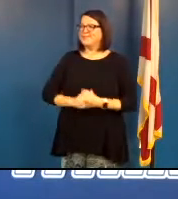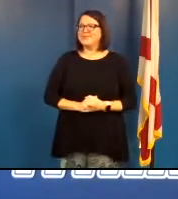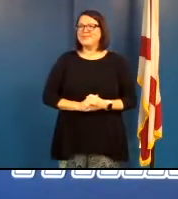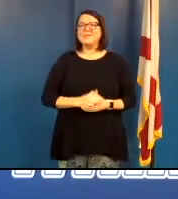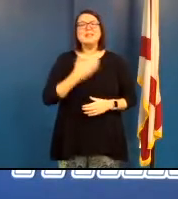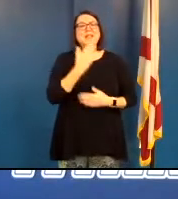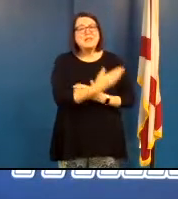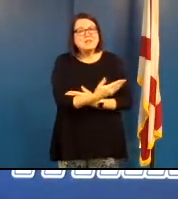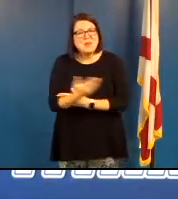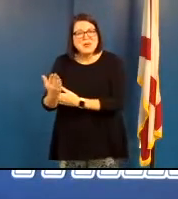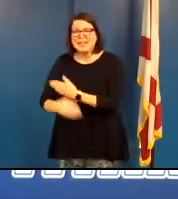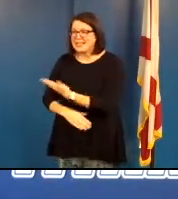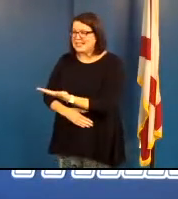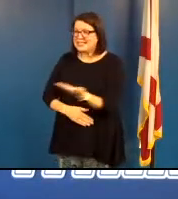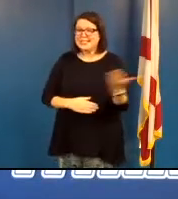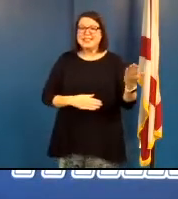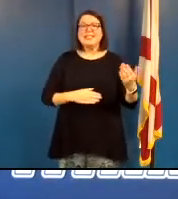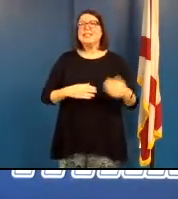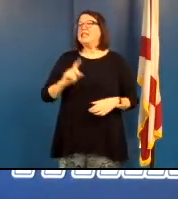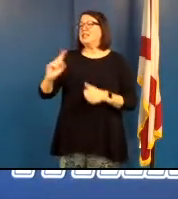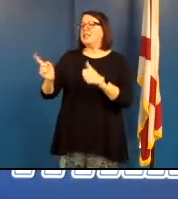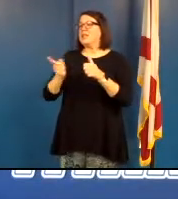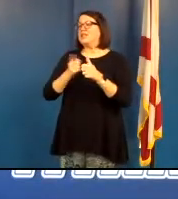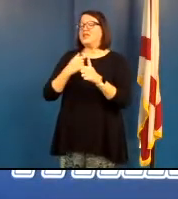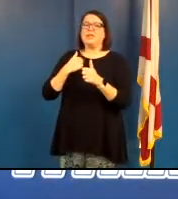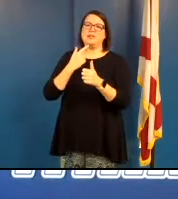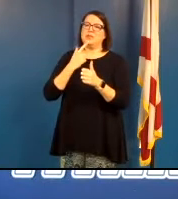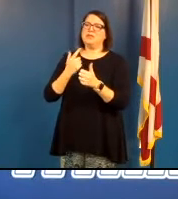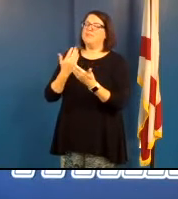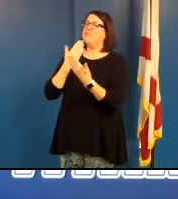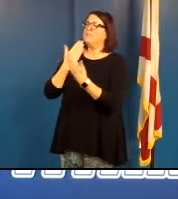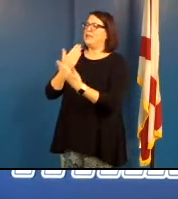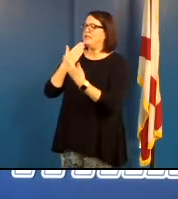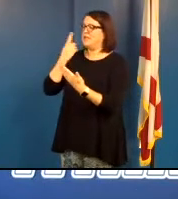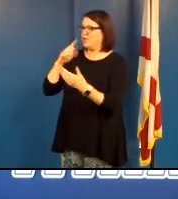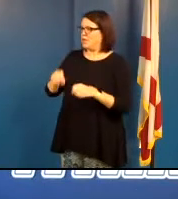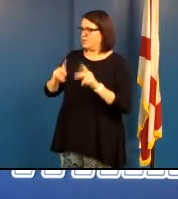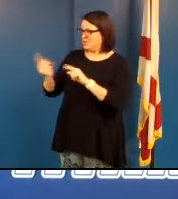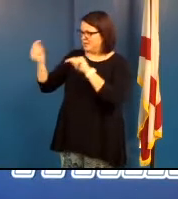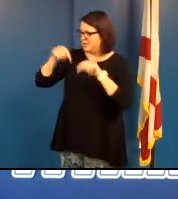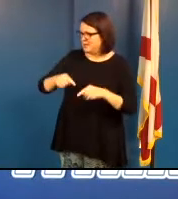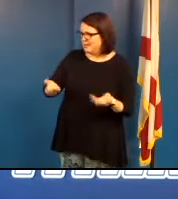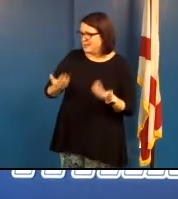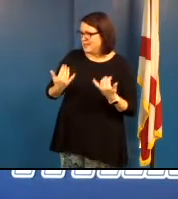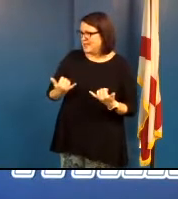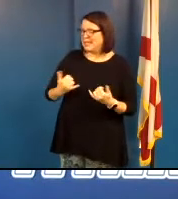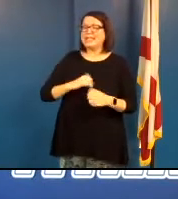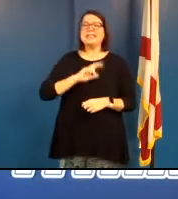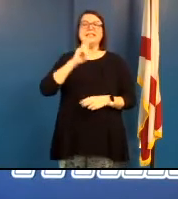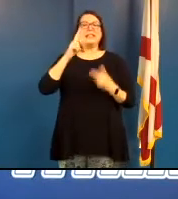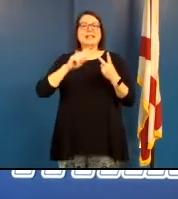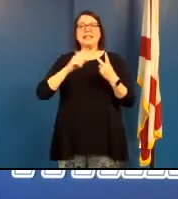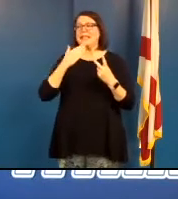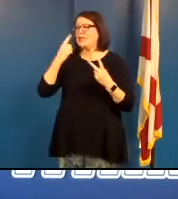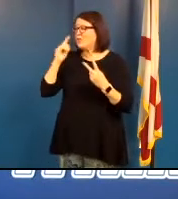Good morning, everybody. First, I want to thank the Lord for giving the opportunity to be here today. And the second thing, I want to thank the search committee for giving